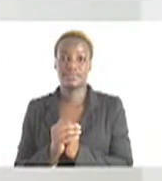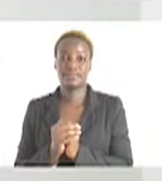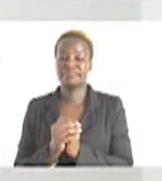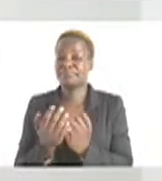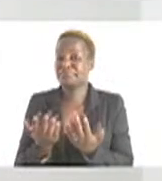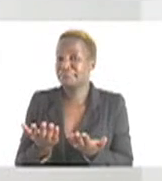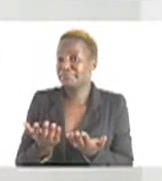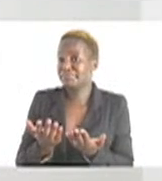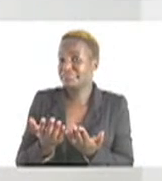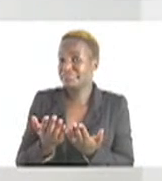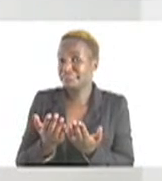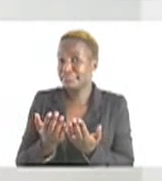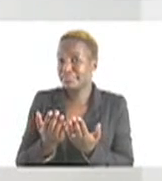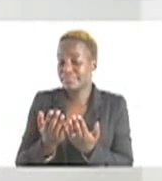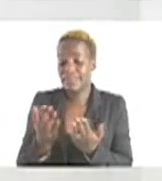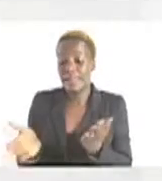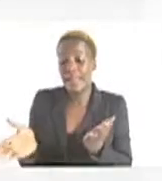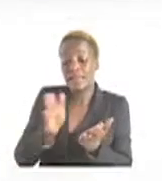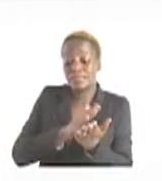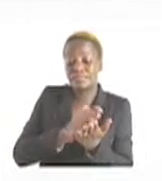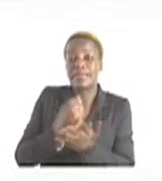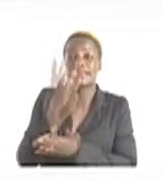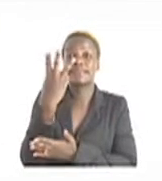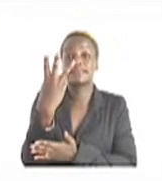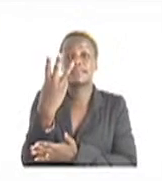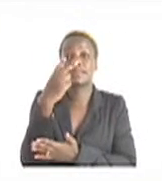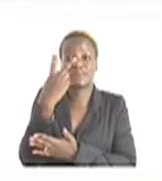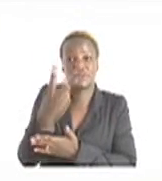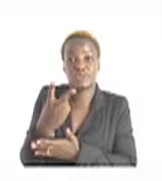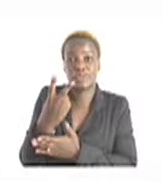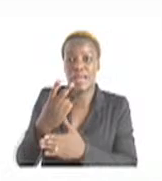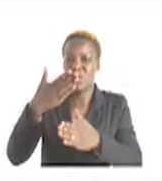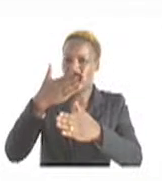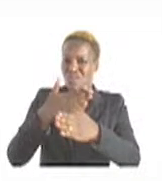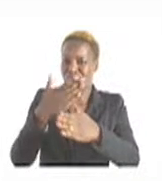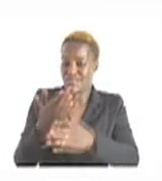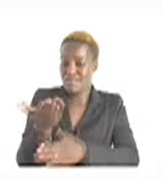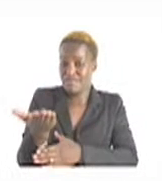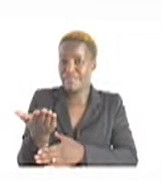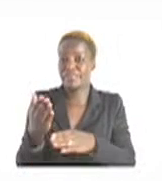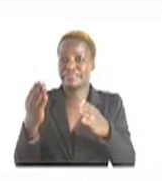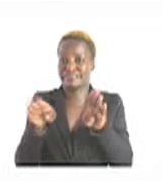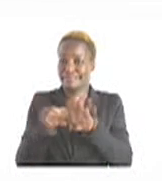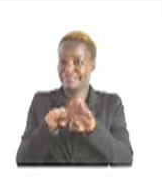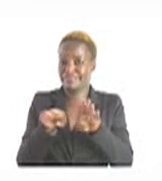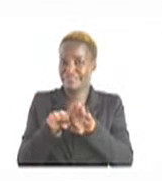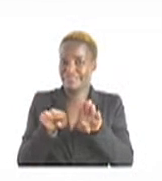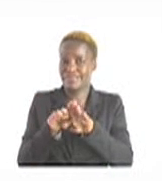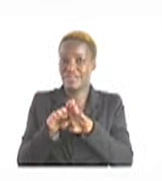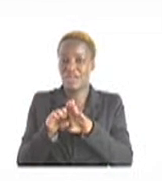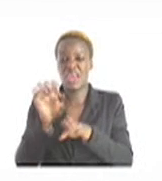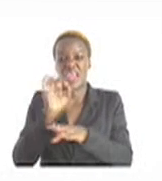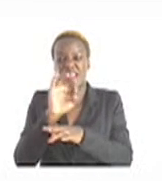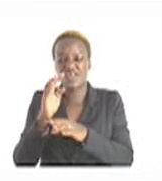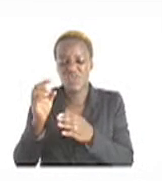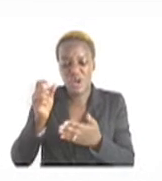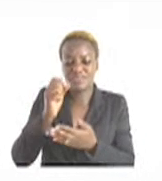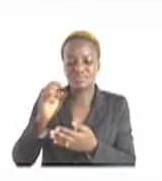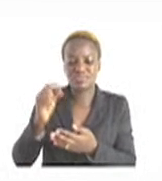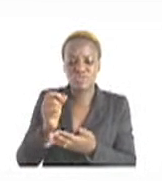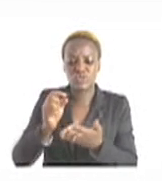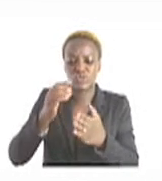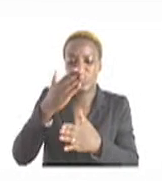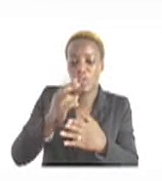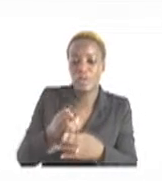So can we quickly look on our page? I have an activity there for you. So whenever you need to fill in this